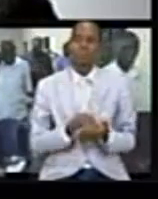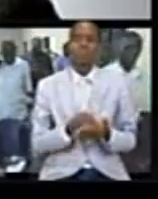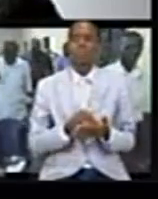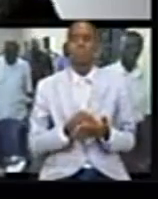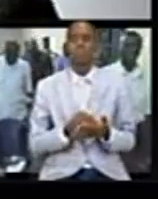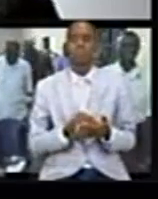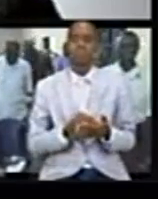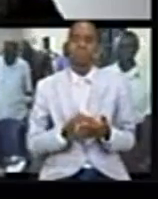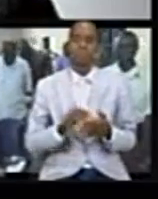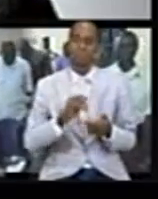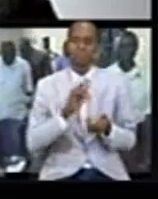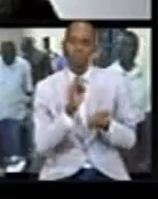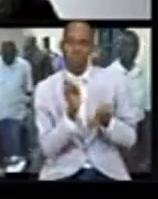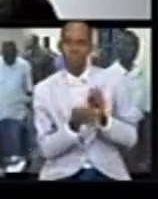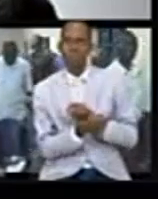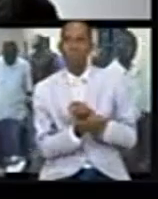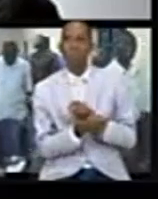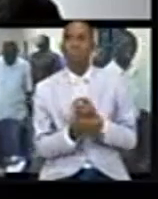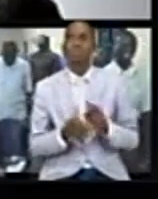Transformation.